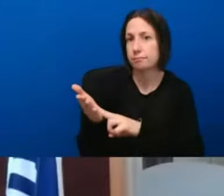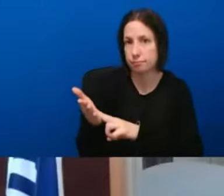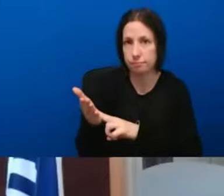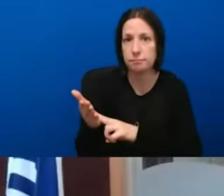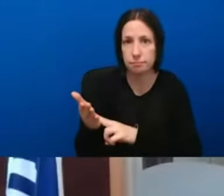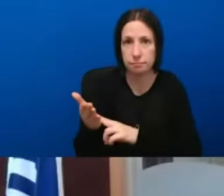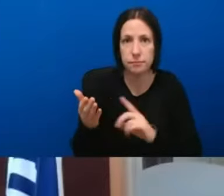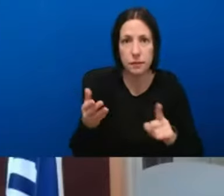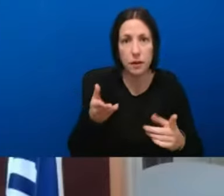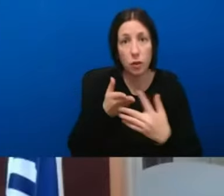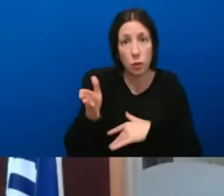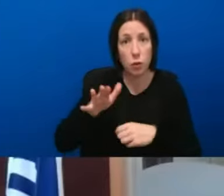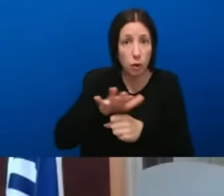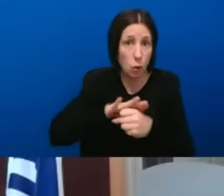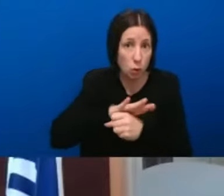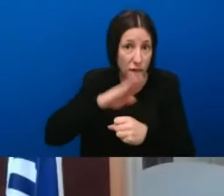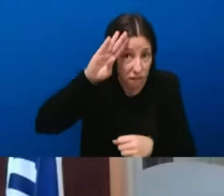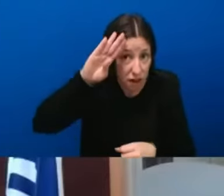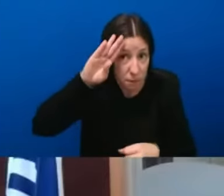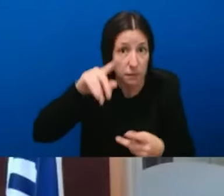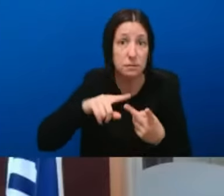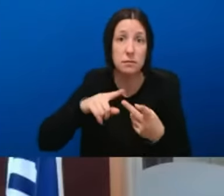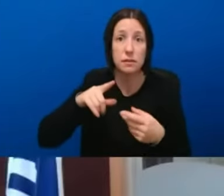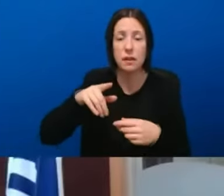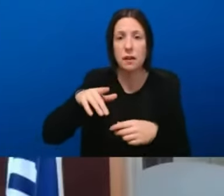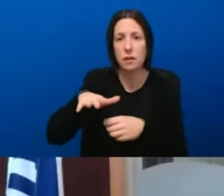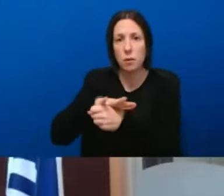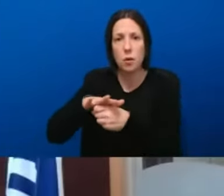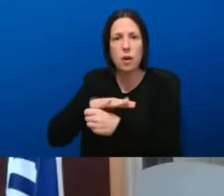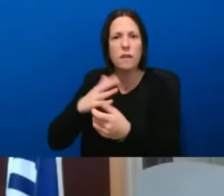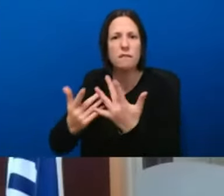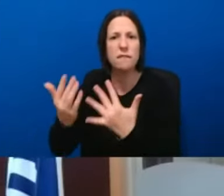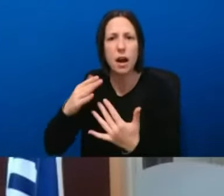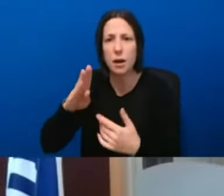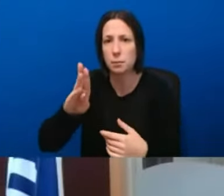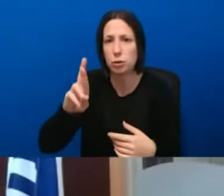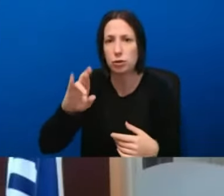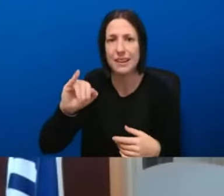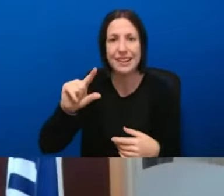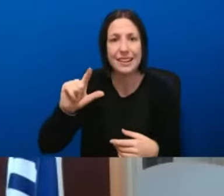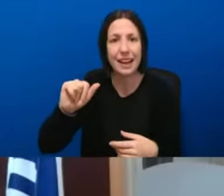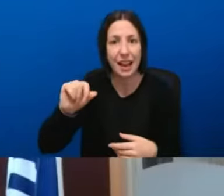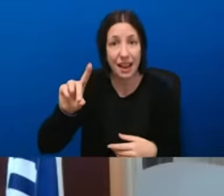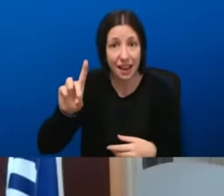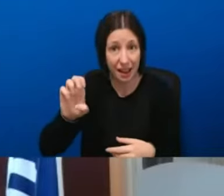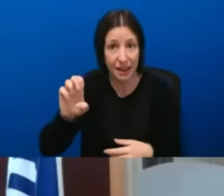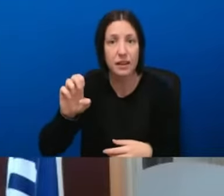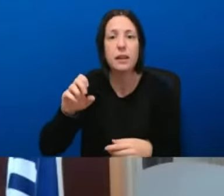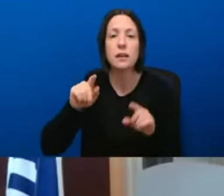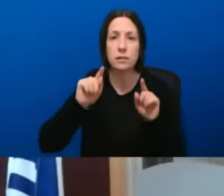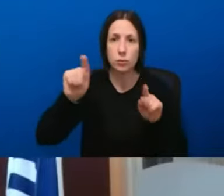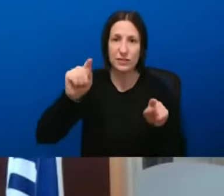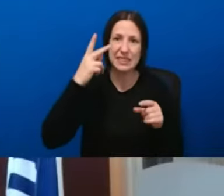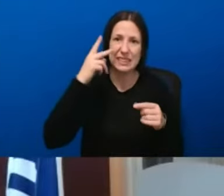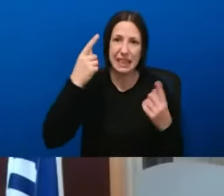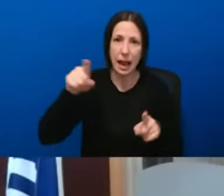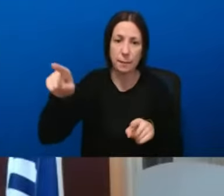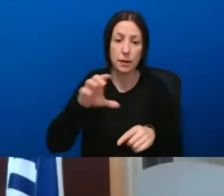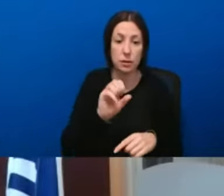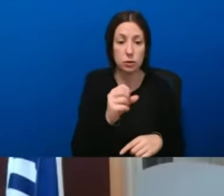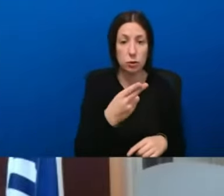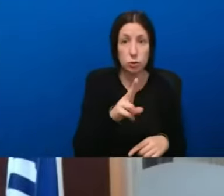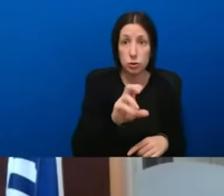we can sign those community members up, ideally through a local fire department or local fire brigade, as we've seen in the Shuswap, as well as what we've seen on the